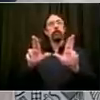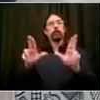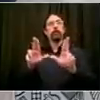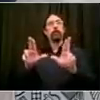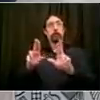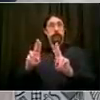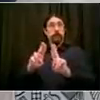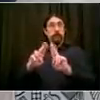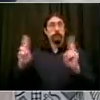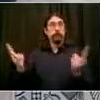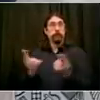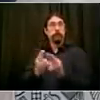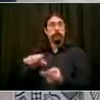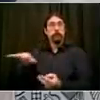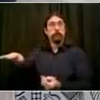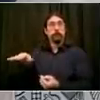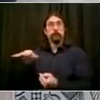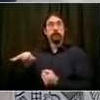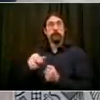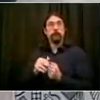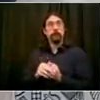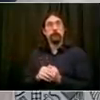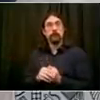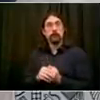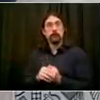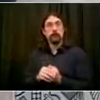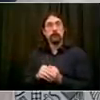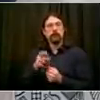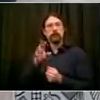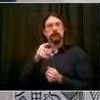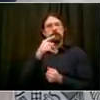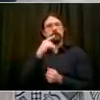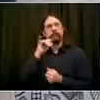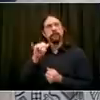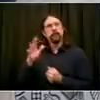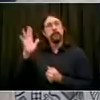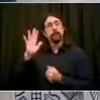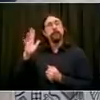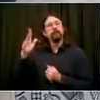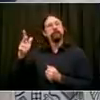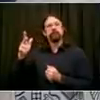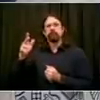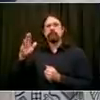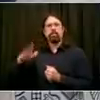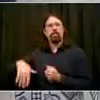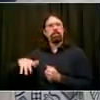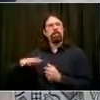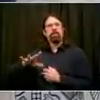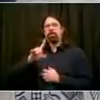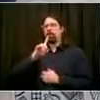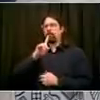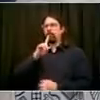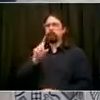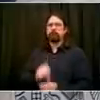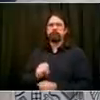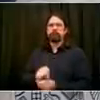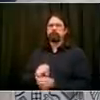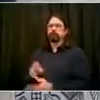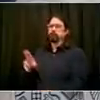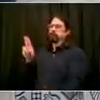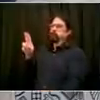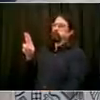Was there some sort of understanding between you and Mike Mulgrew that if 3% were to happen, the schools were to close and that it was an inviolable